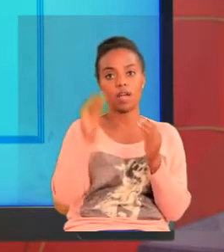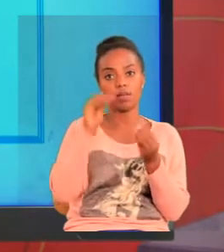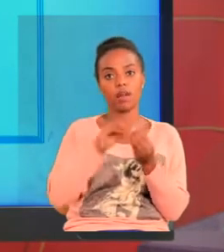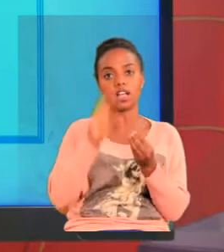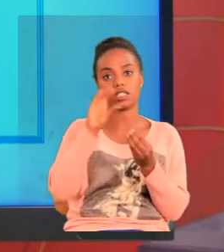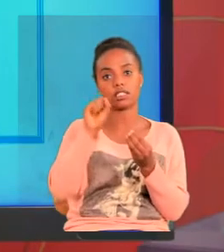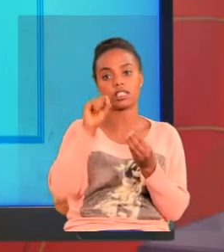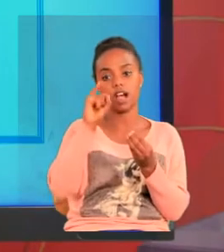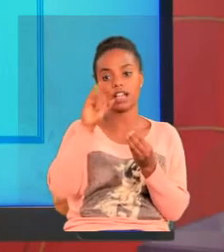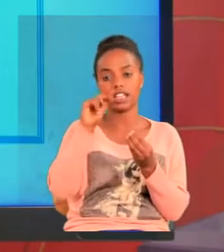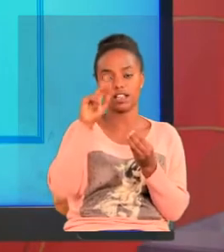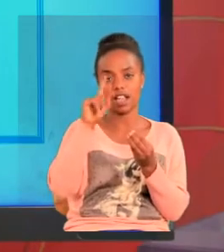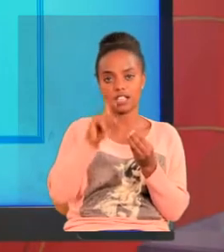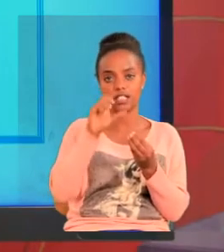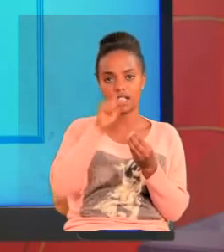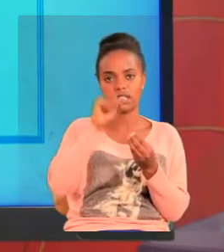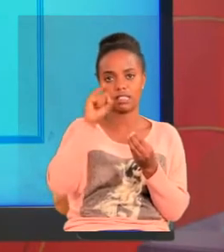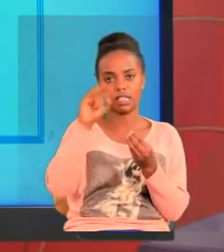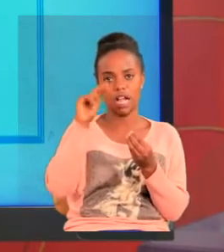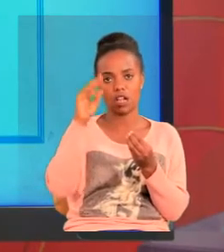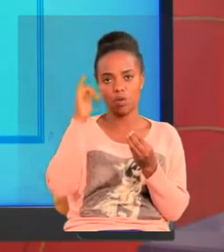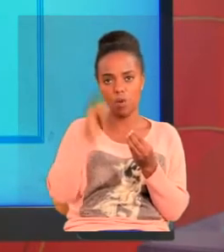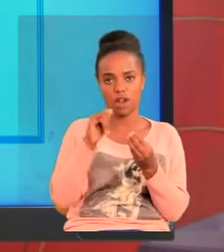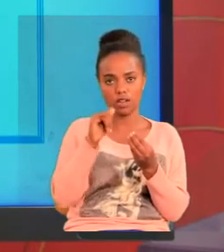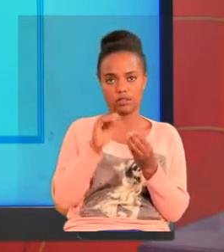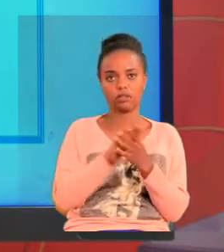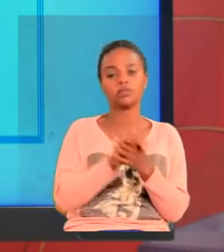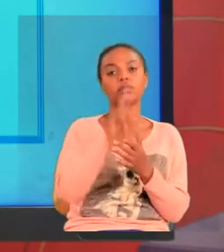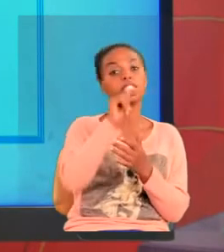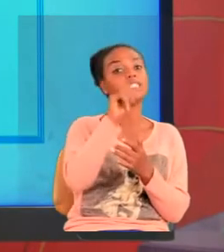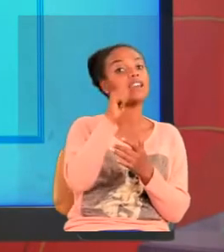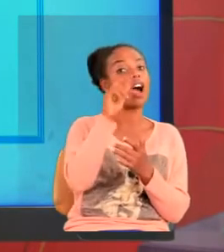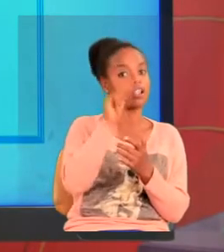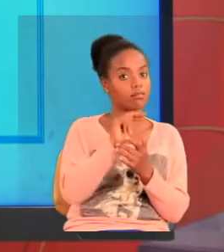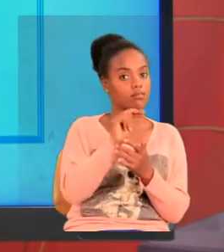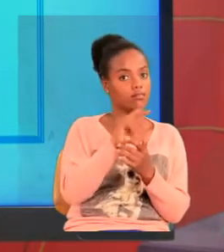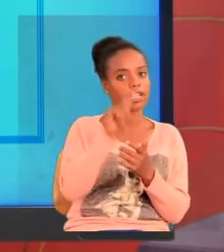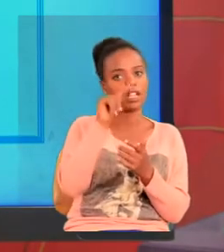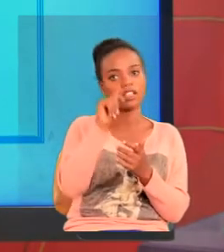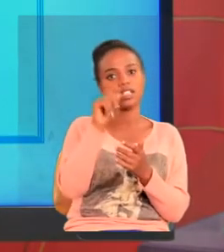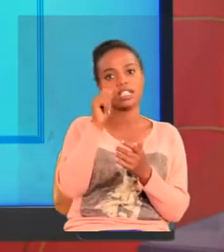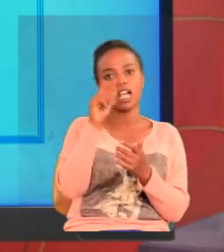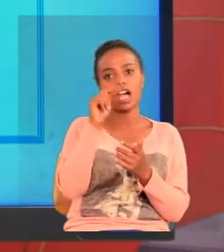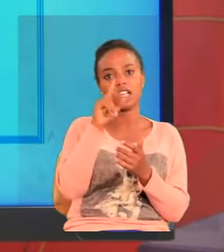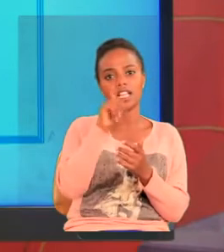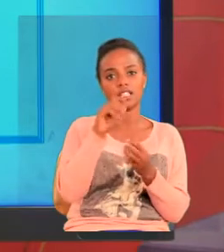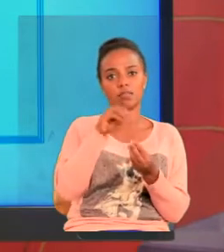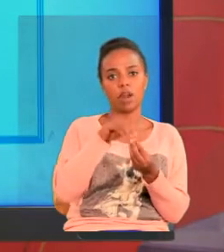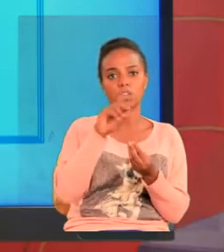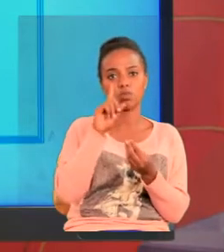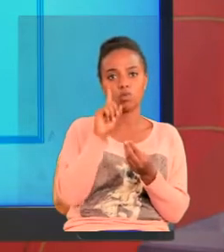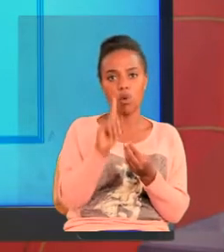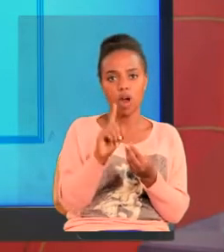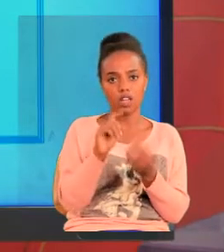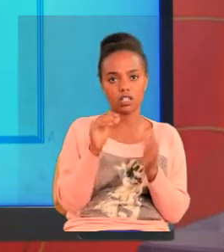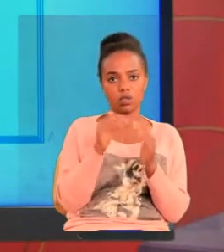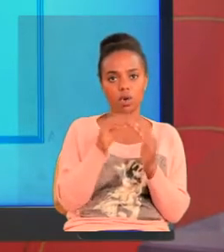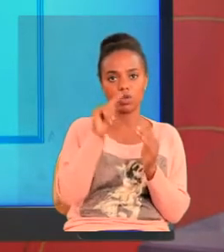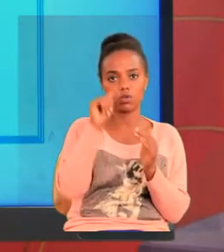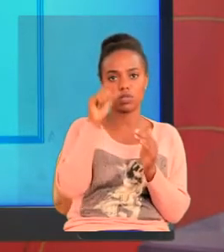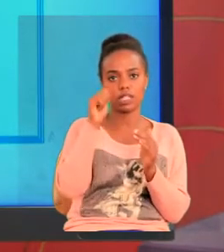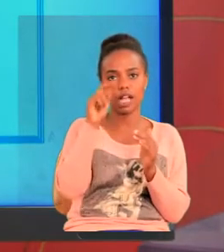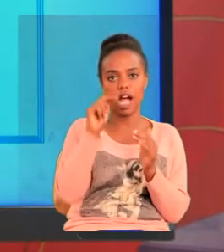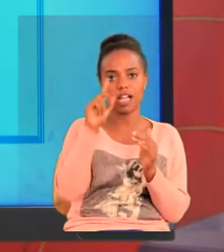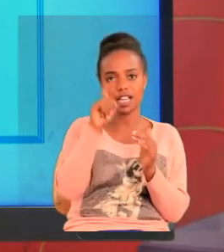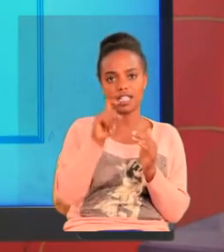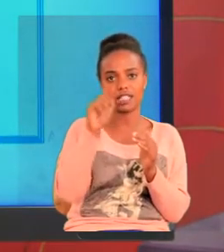y. For tangent, tan x plus y is given by this tan x tan y divided